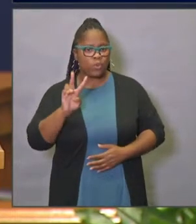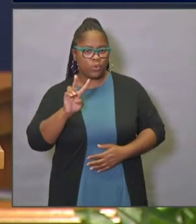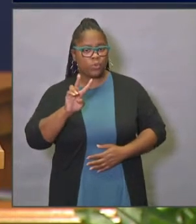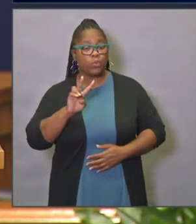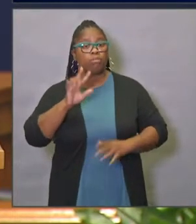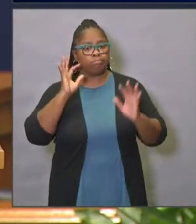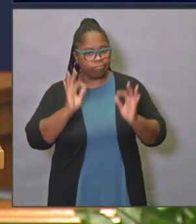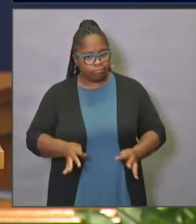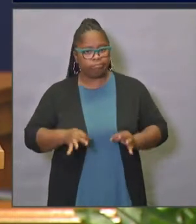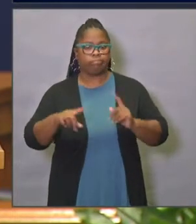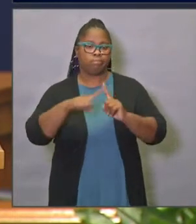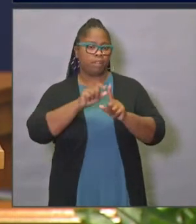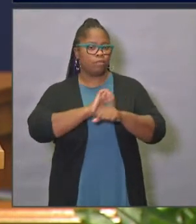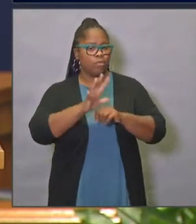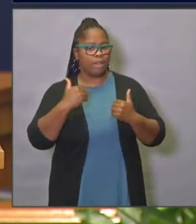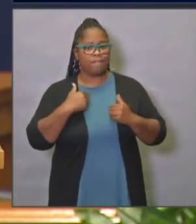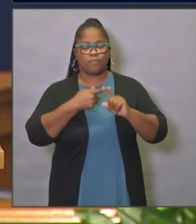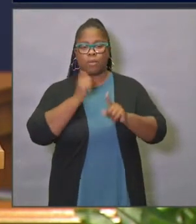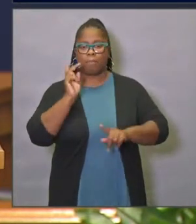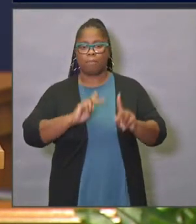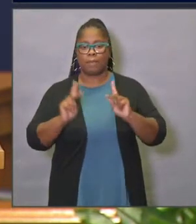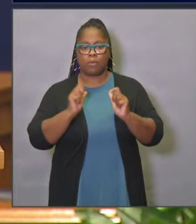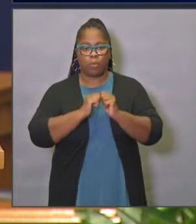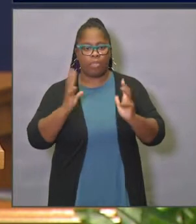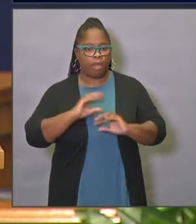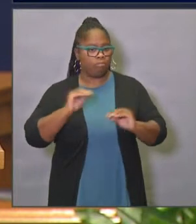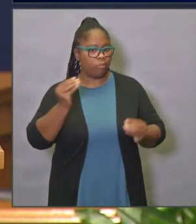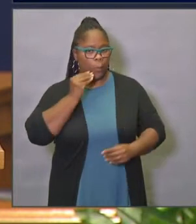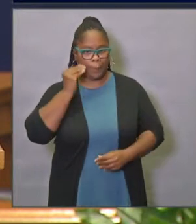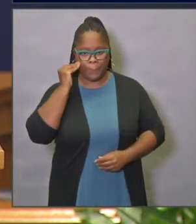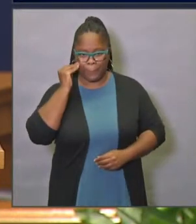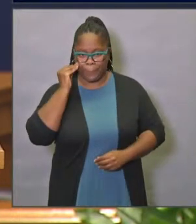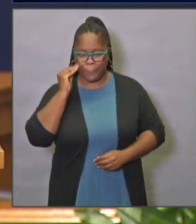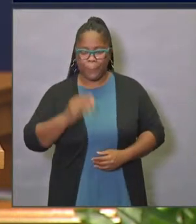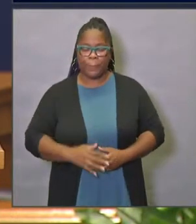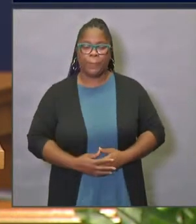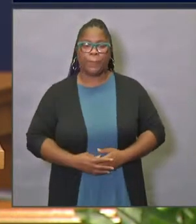1,742 confirmed cases amongst people experiencing